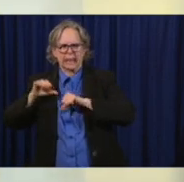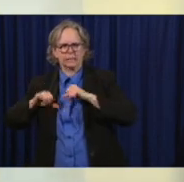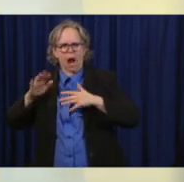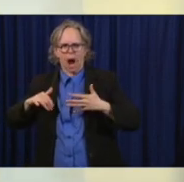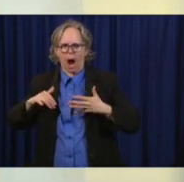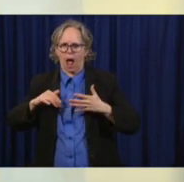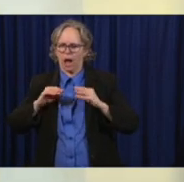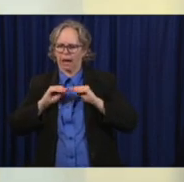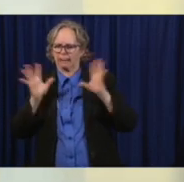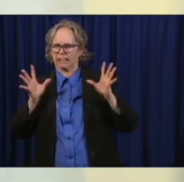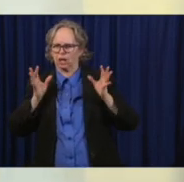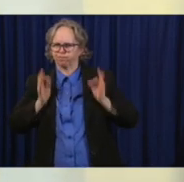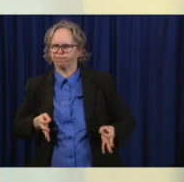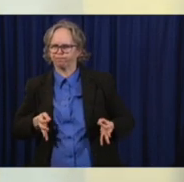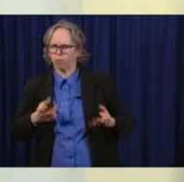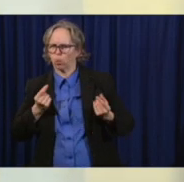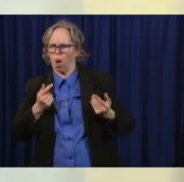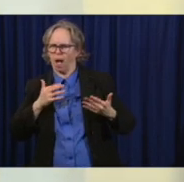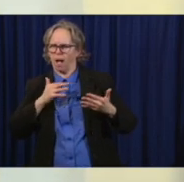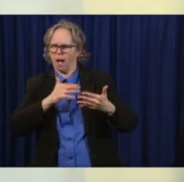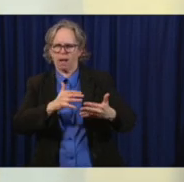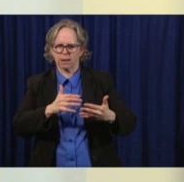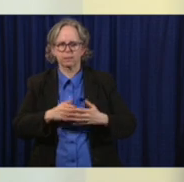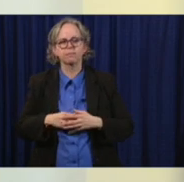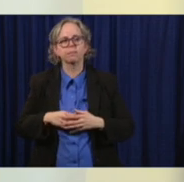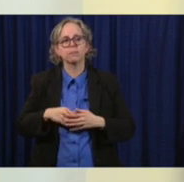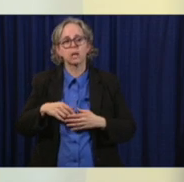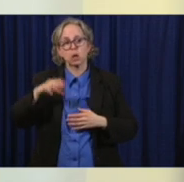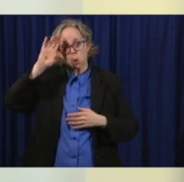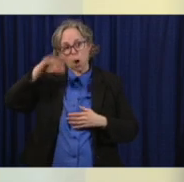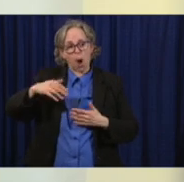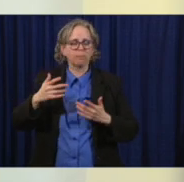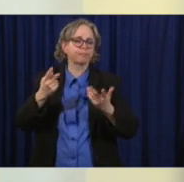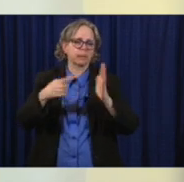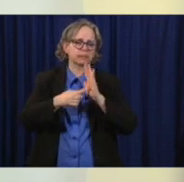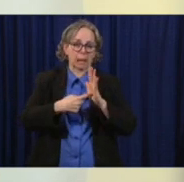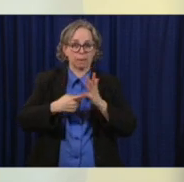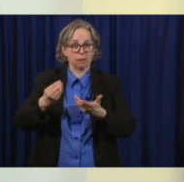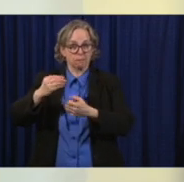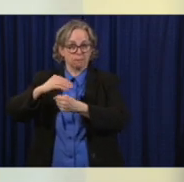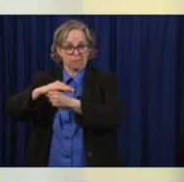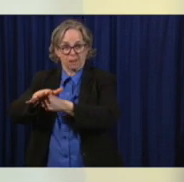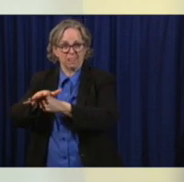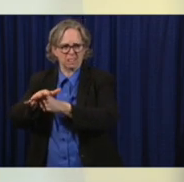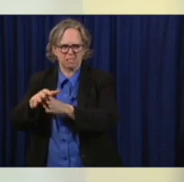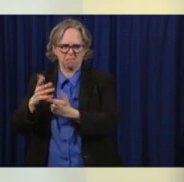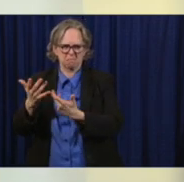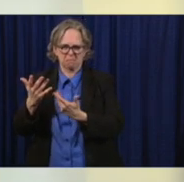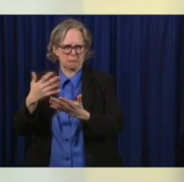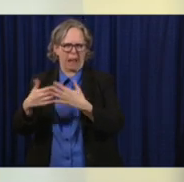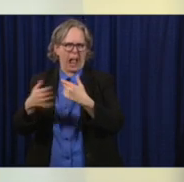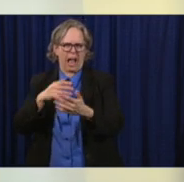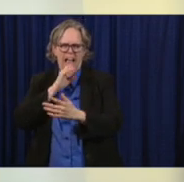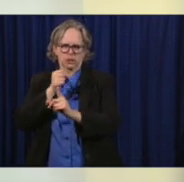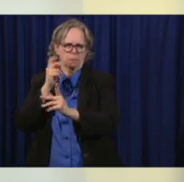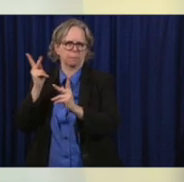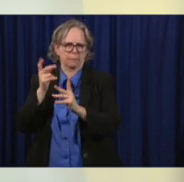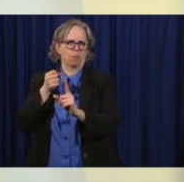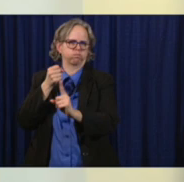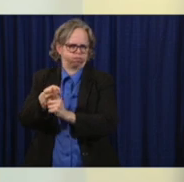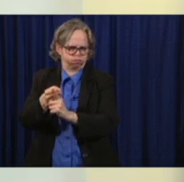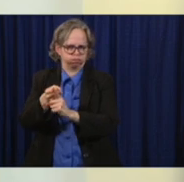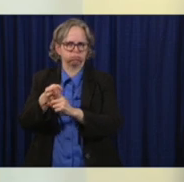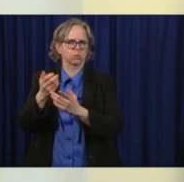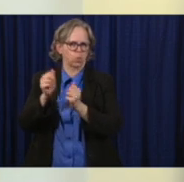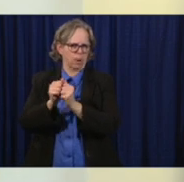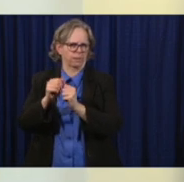a, we know with COVID, and I say this to people of all ages out there, we began this journey